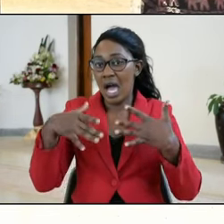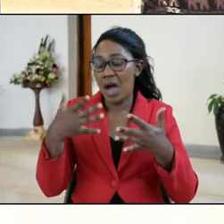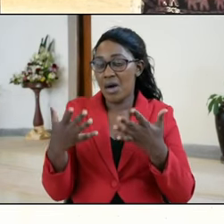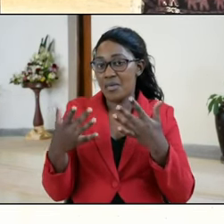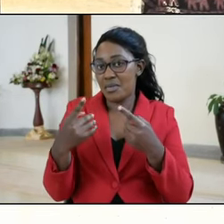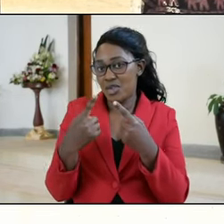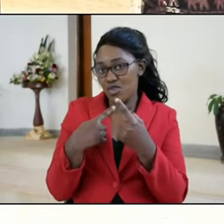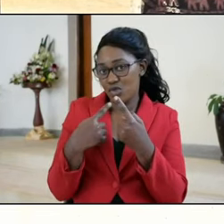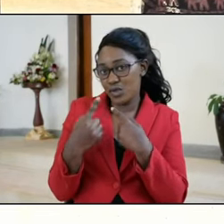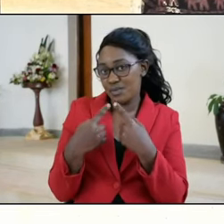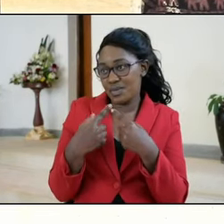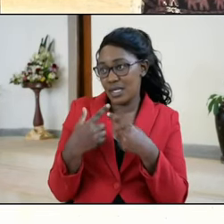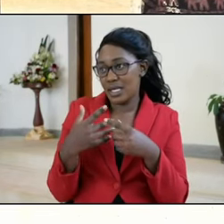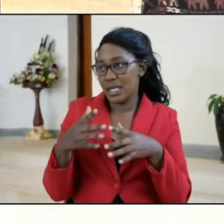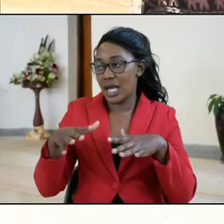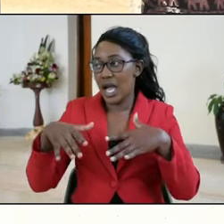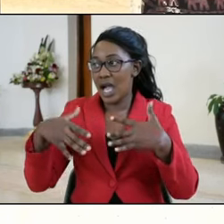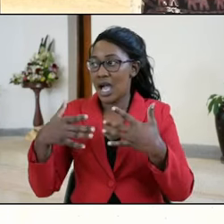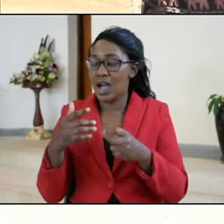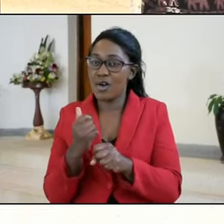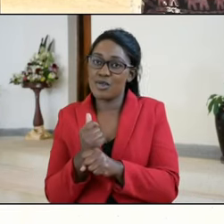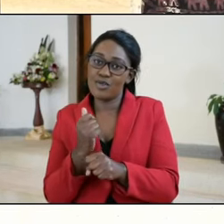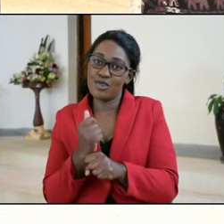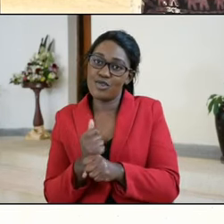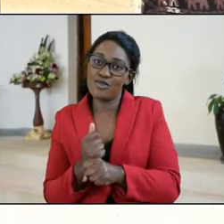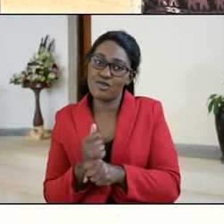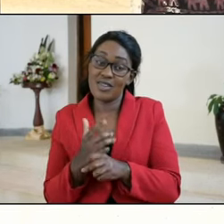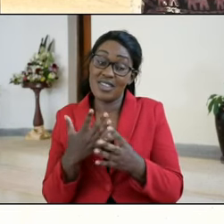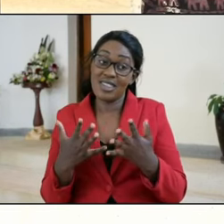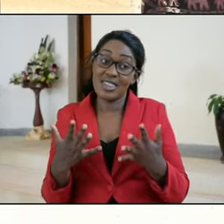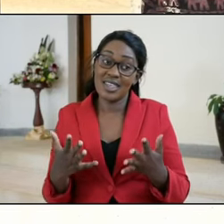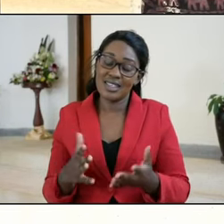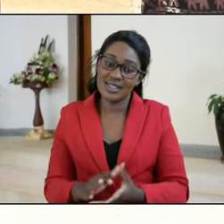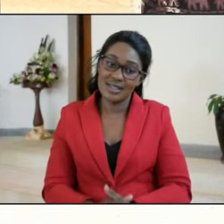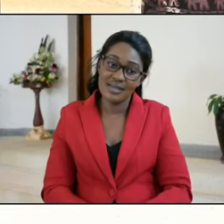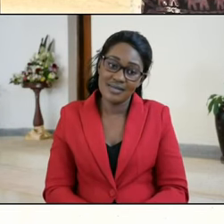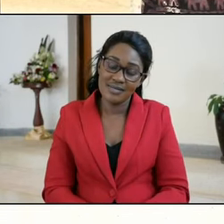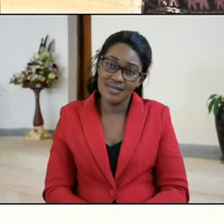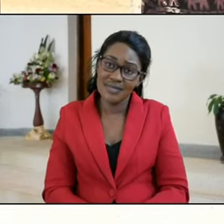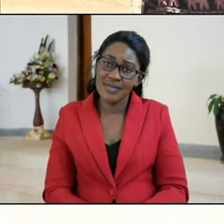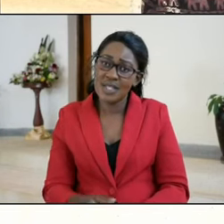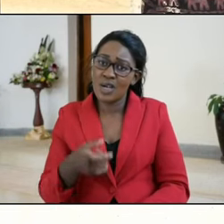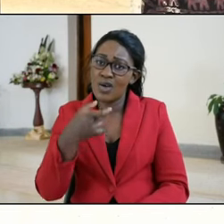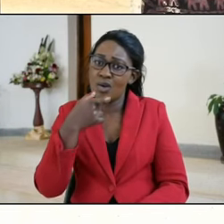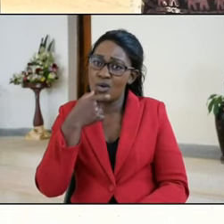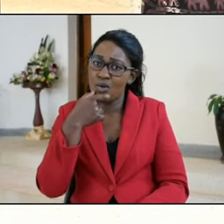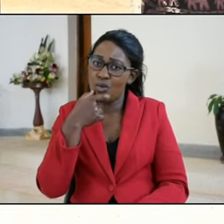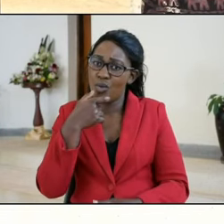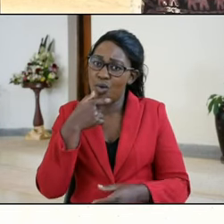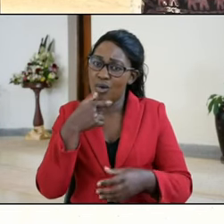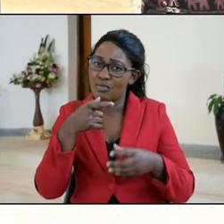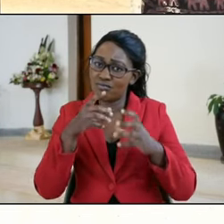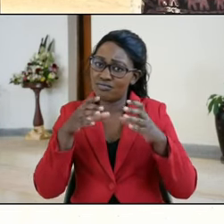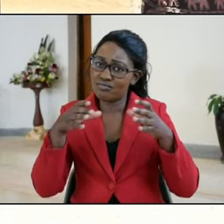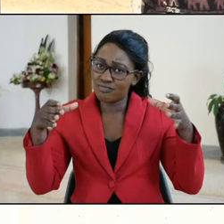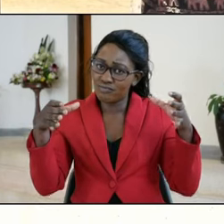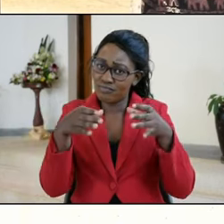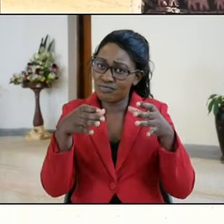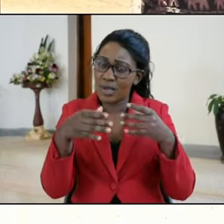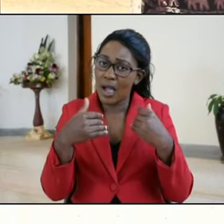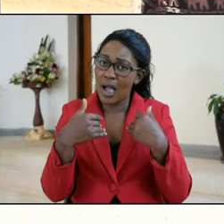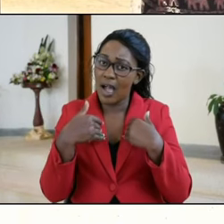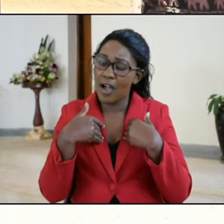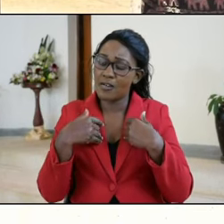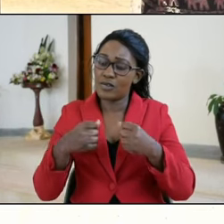and obviously I'm one also. The Luo community have very, very strong culture, and I